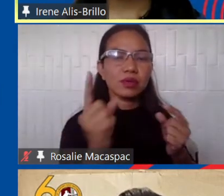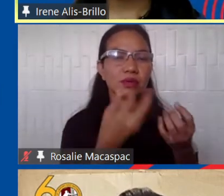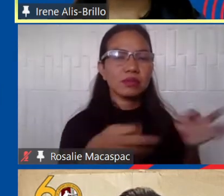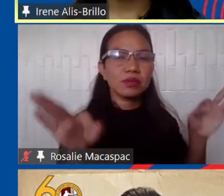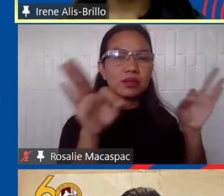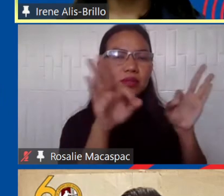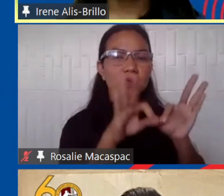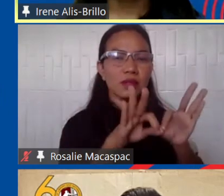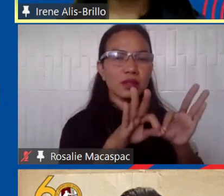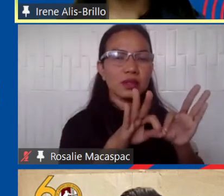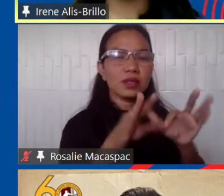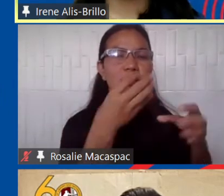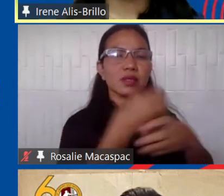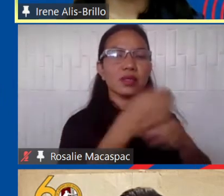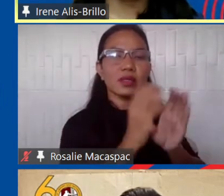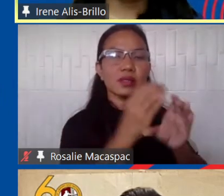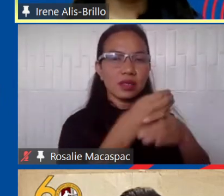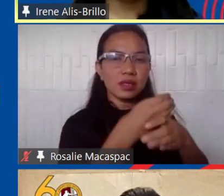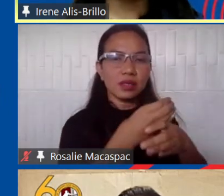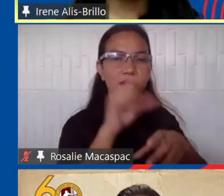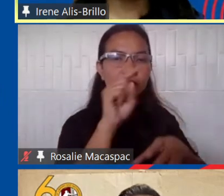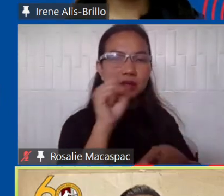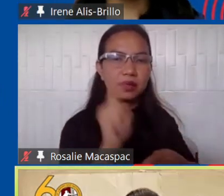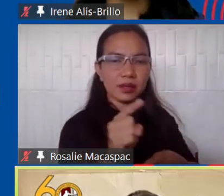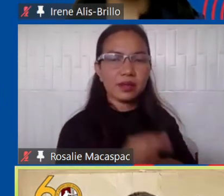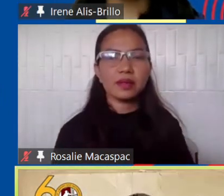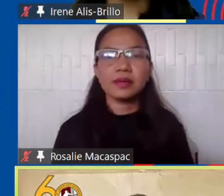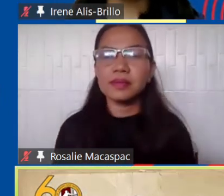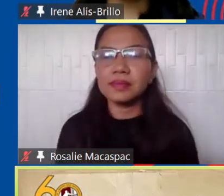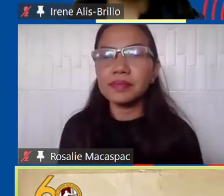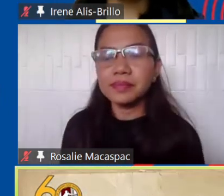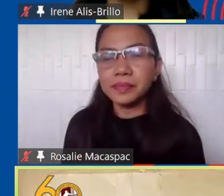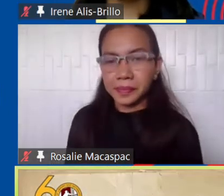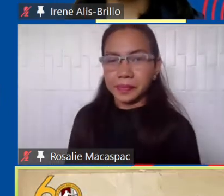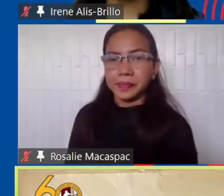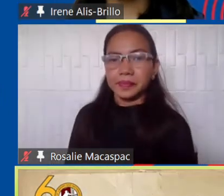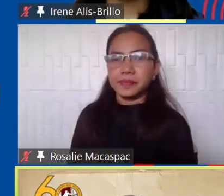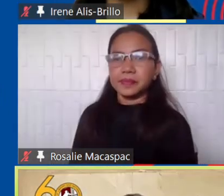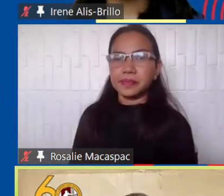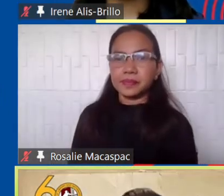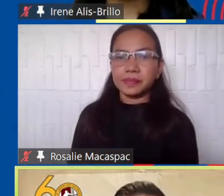creating a policy? Oh, okay. Um,